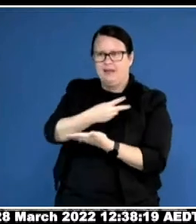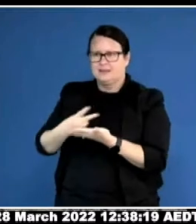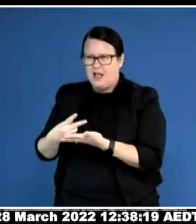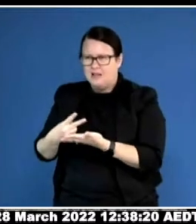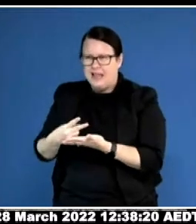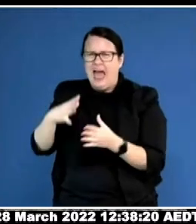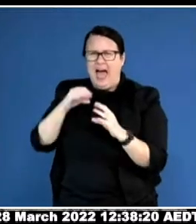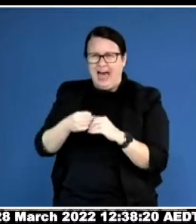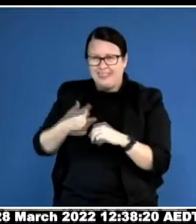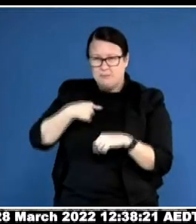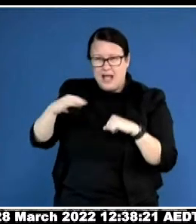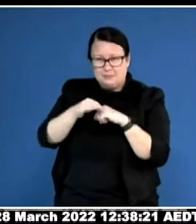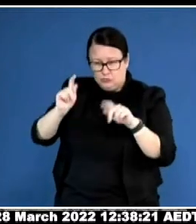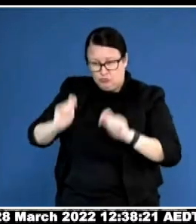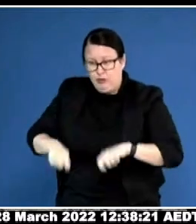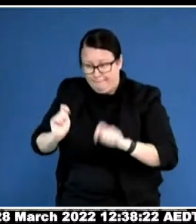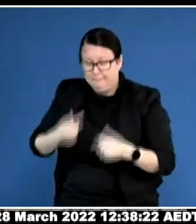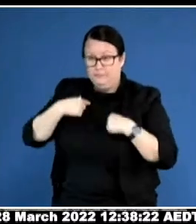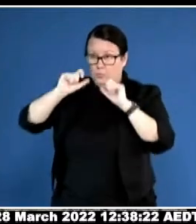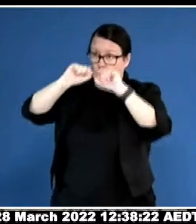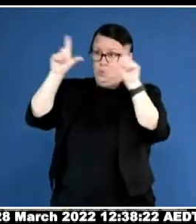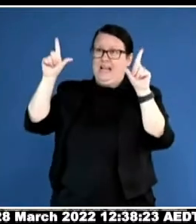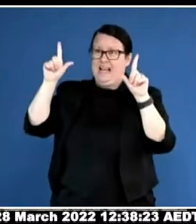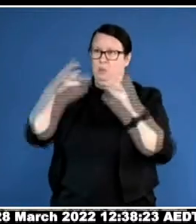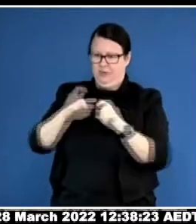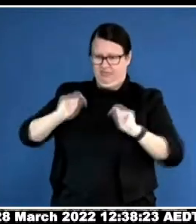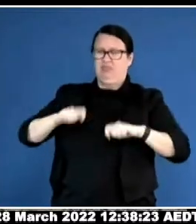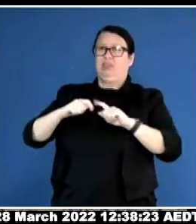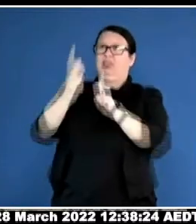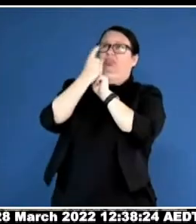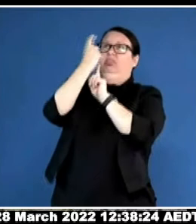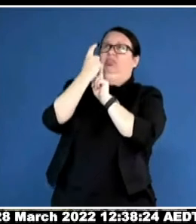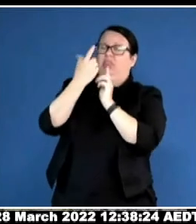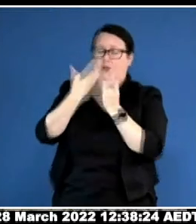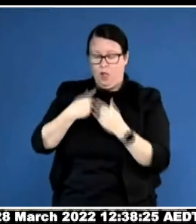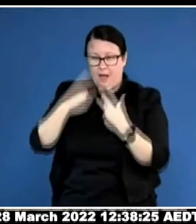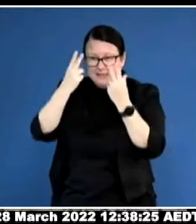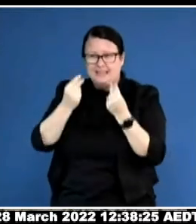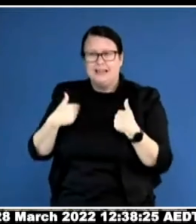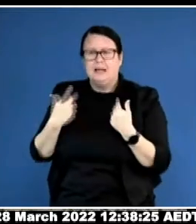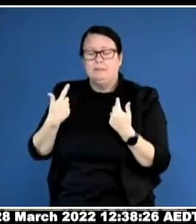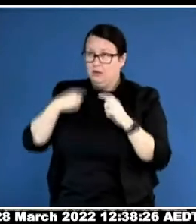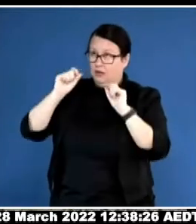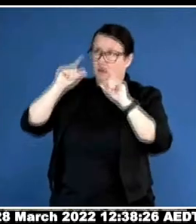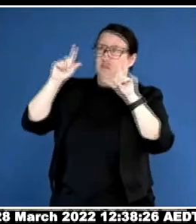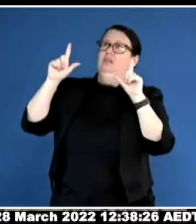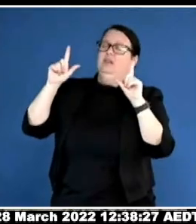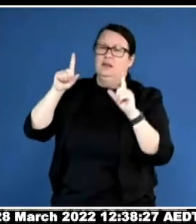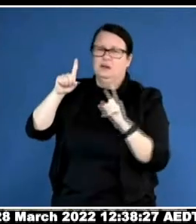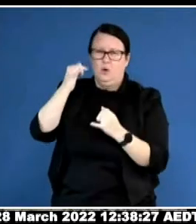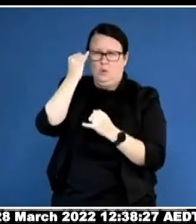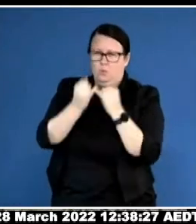I was unconscious and coming to finding that you're being raped on the floor. You know, it's probably the most horrific one